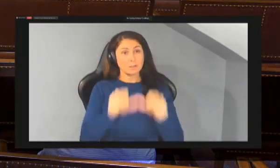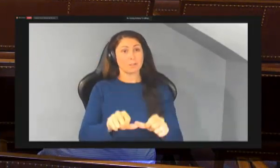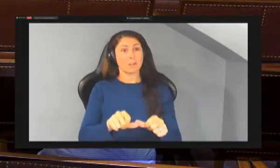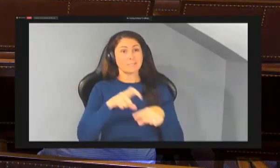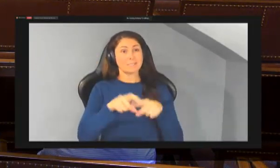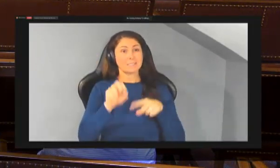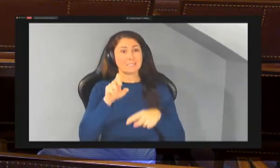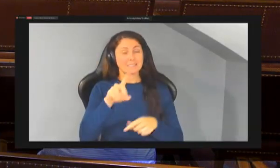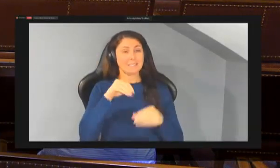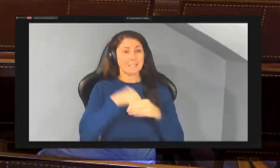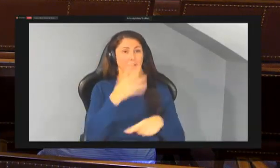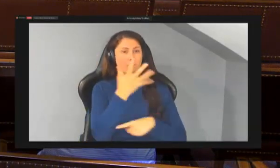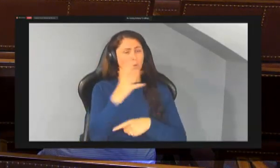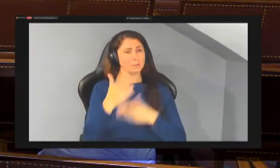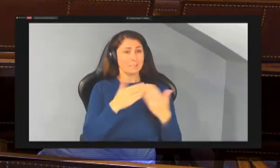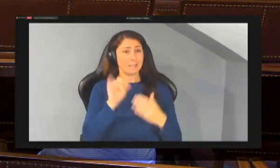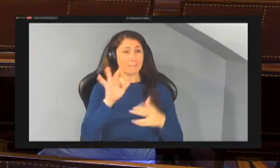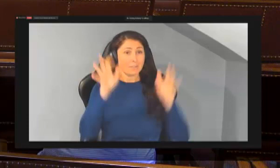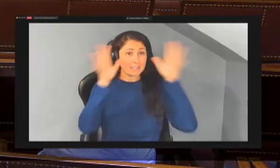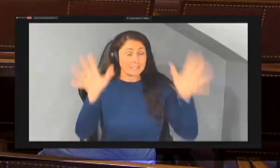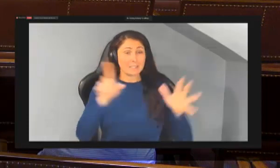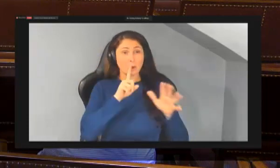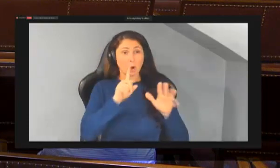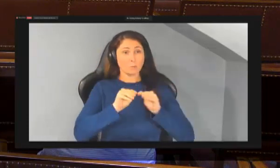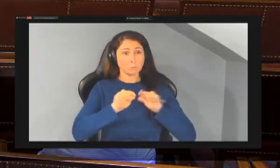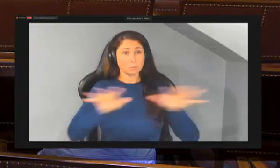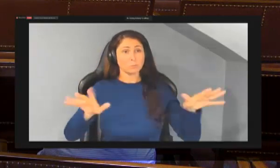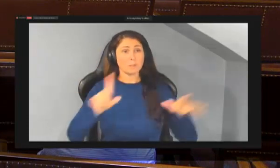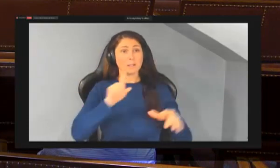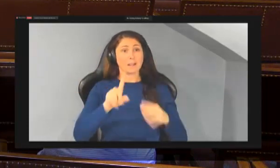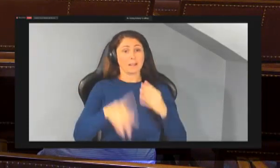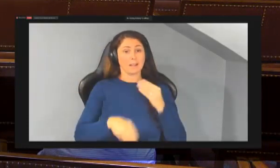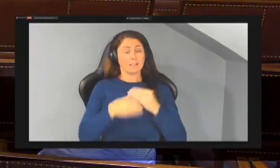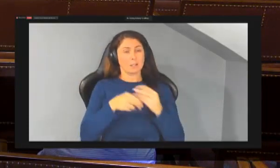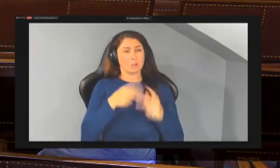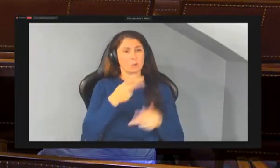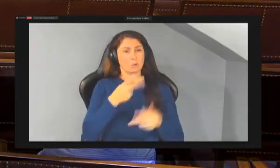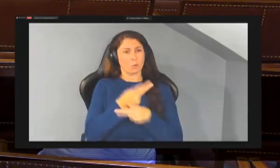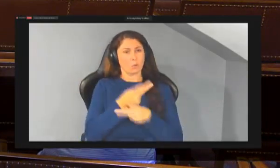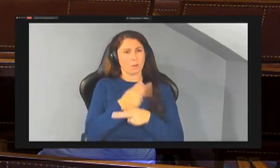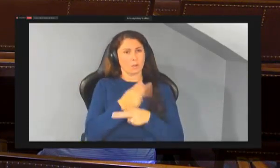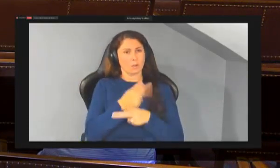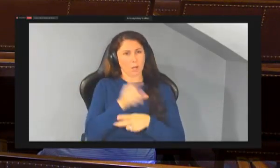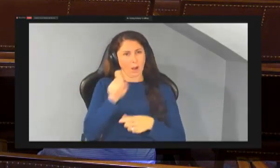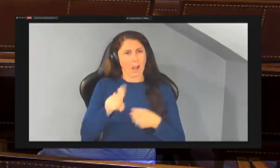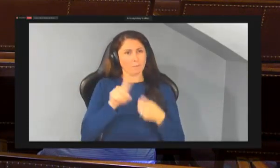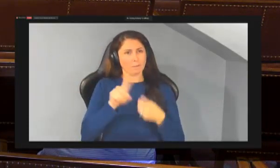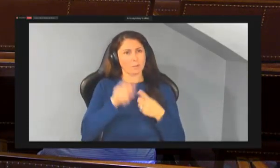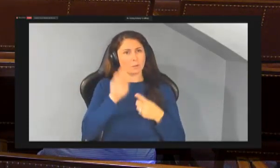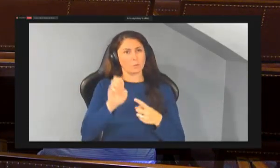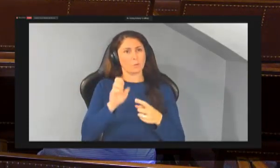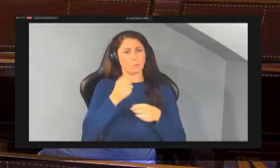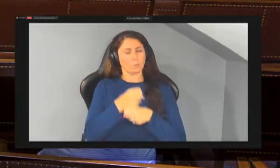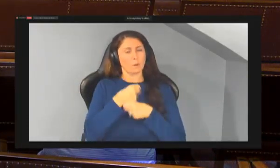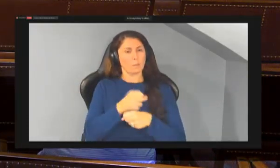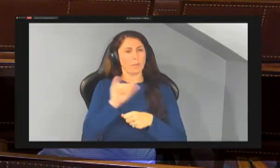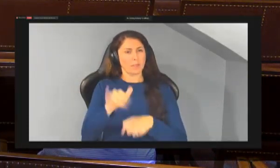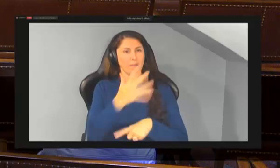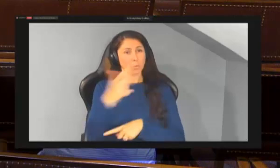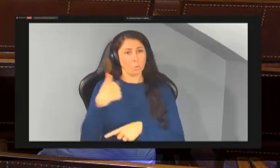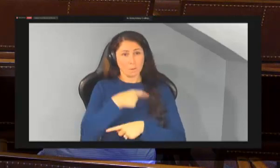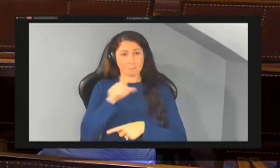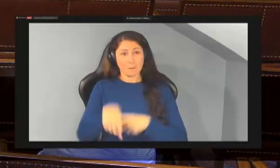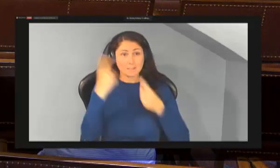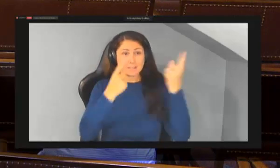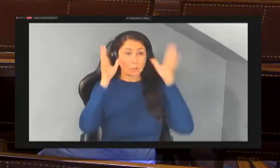meaning that even when the deer are eradicated, additional investment and care must be taken to rebuild the forest. We must consider deer culling as an opportunity